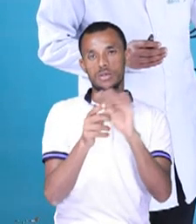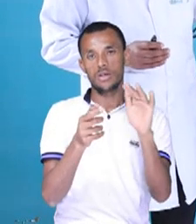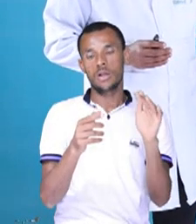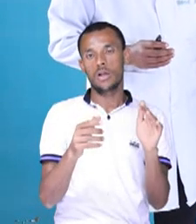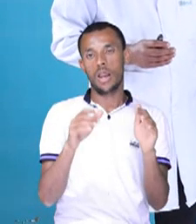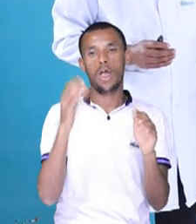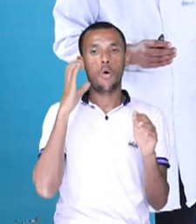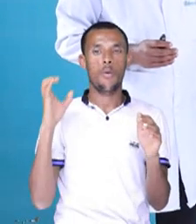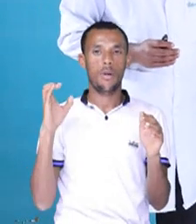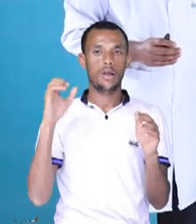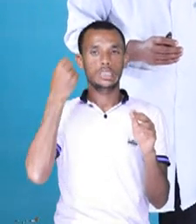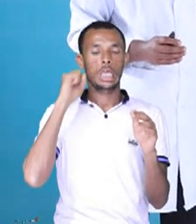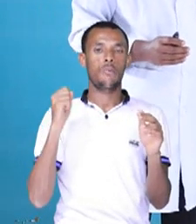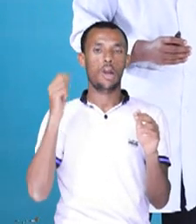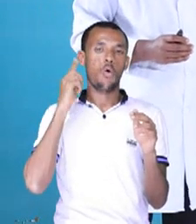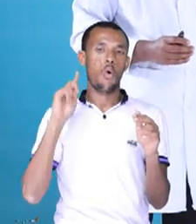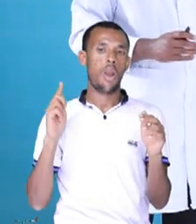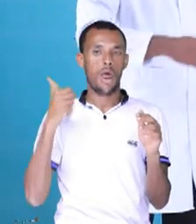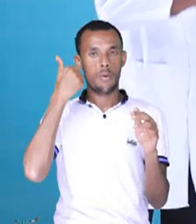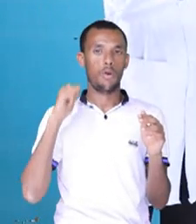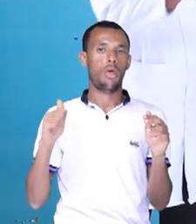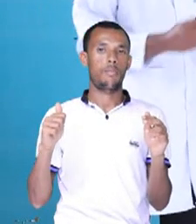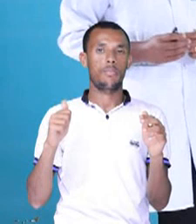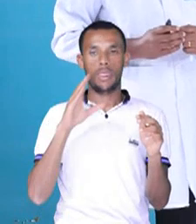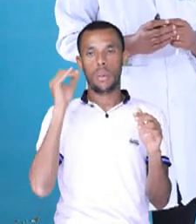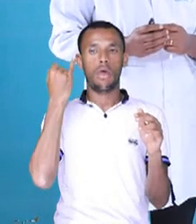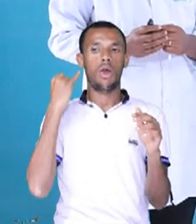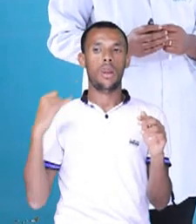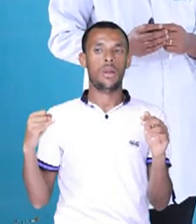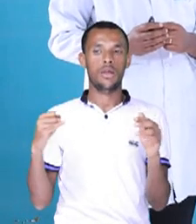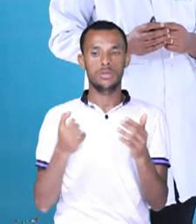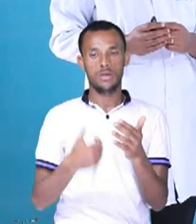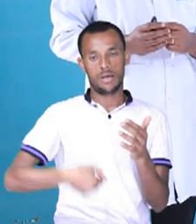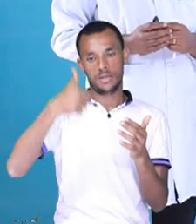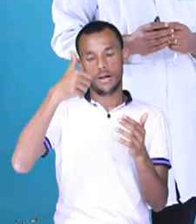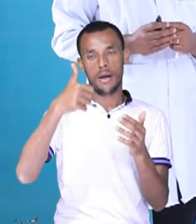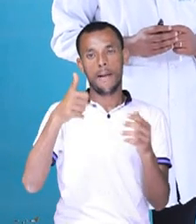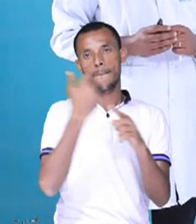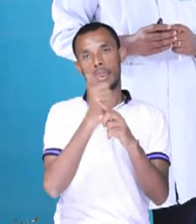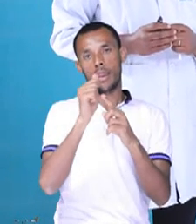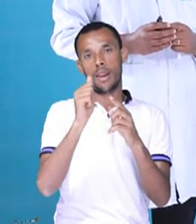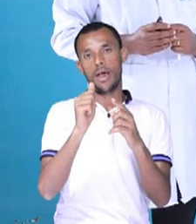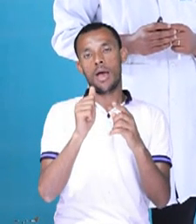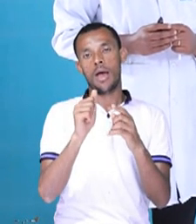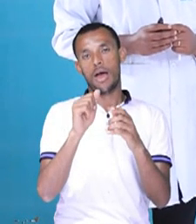like copper, silver, gold, aluminum, iron, and the other metal atoms. This is the end of